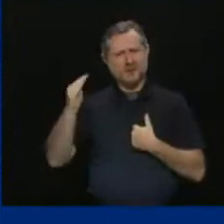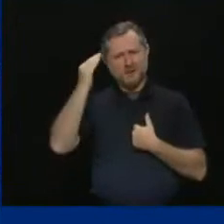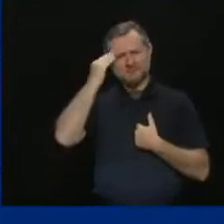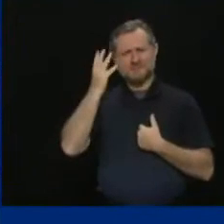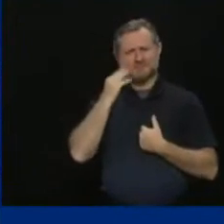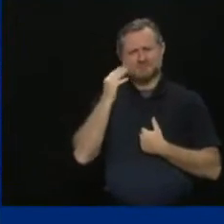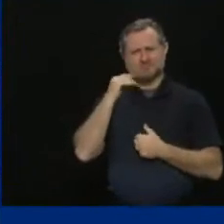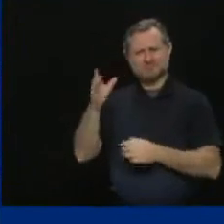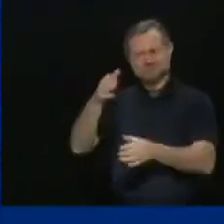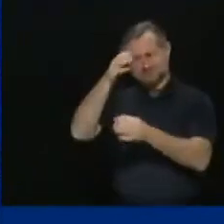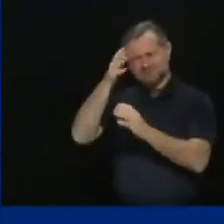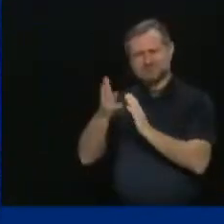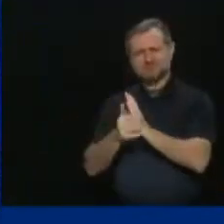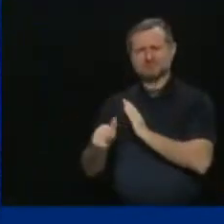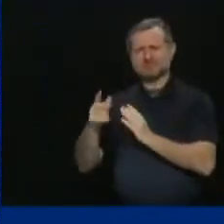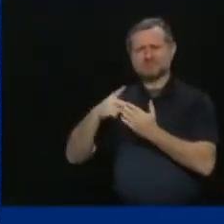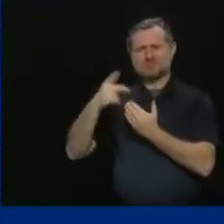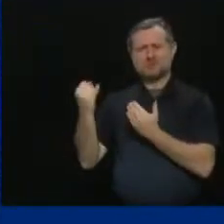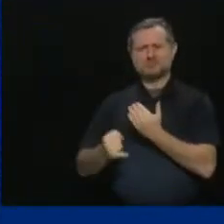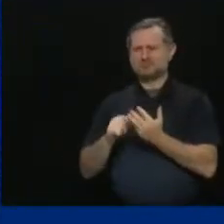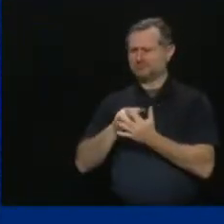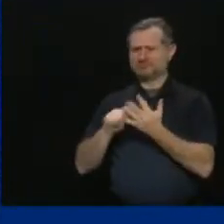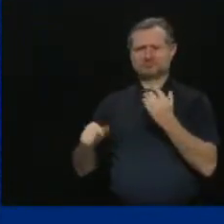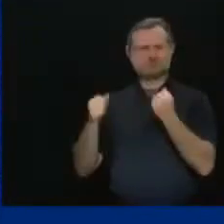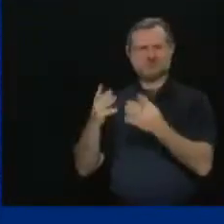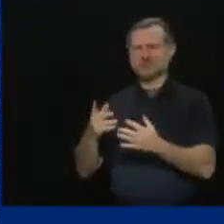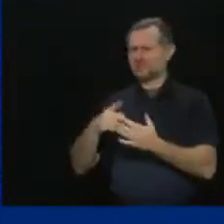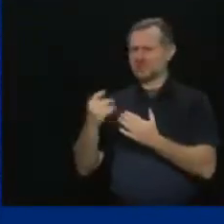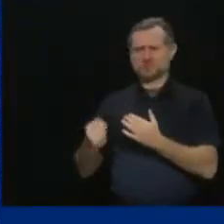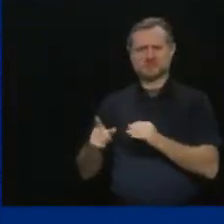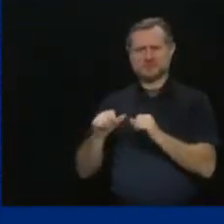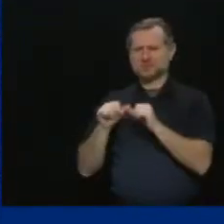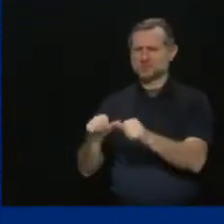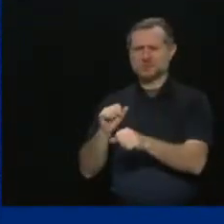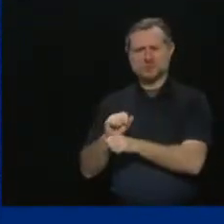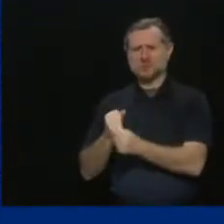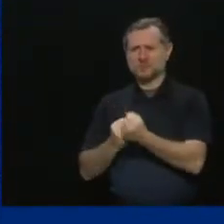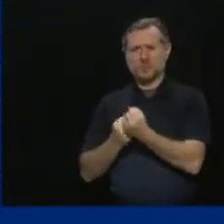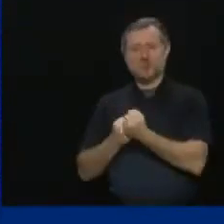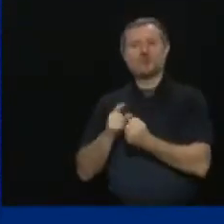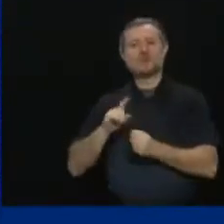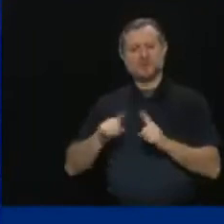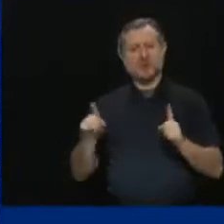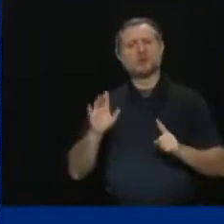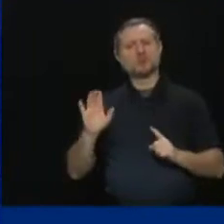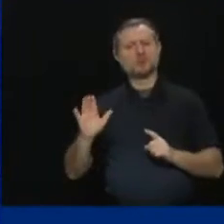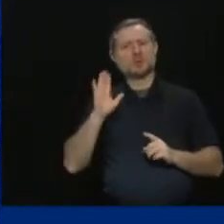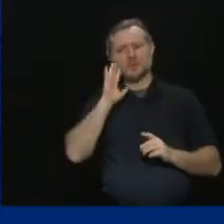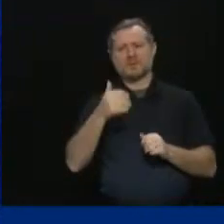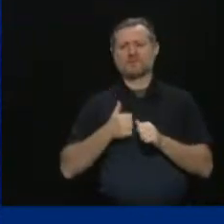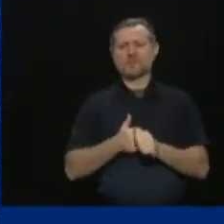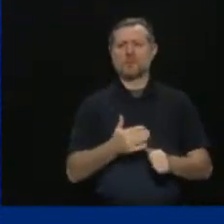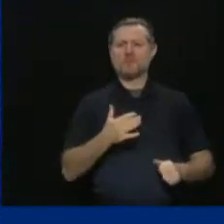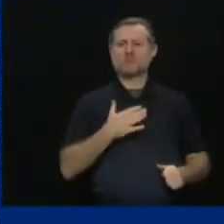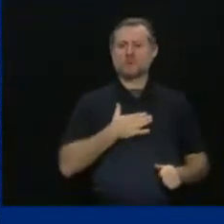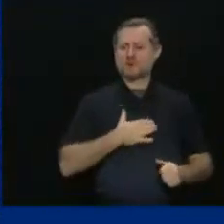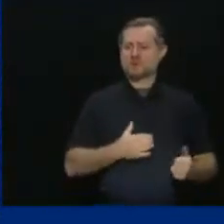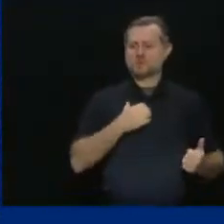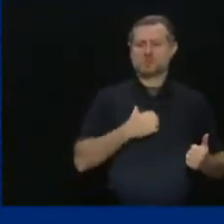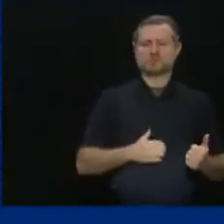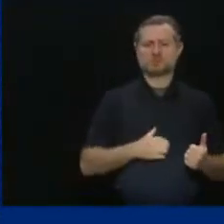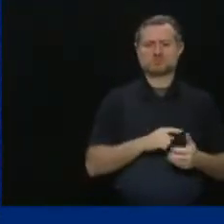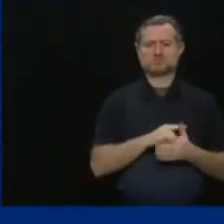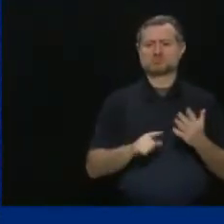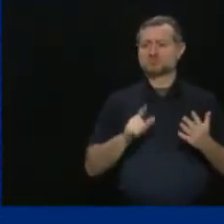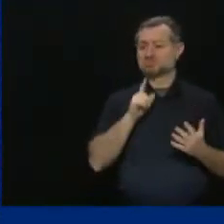many of which I will continue to support, but he also said he will defer to my wishes in terms of any area where I want to